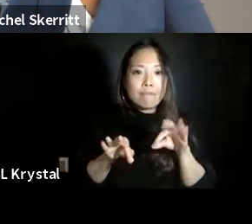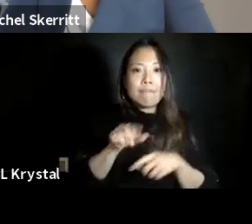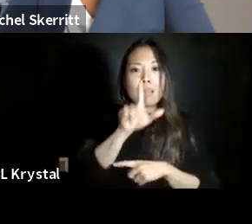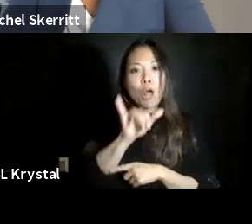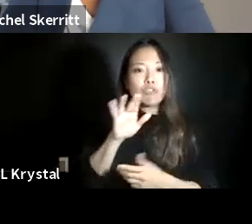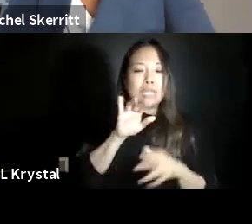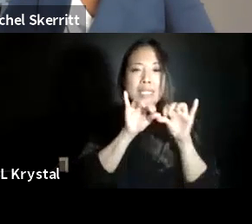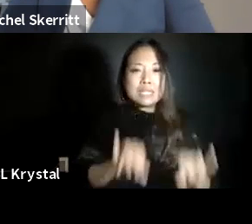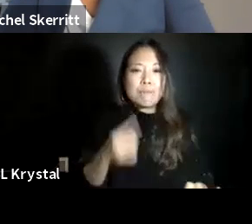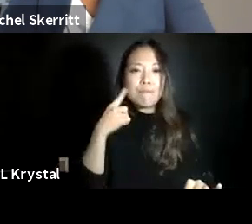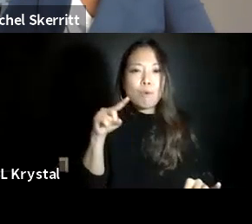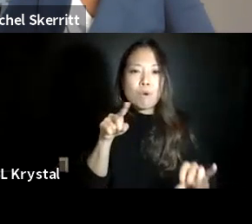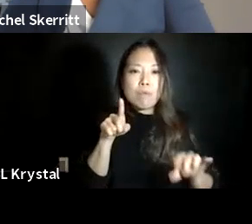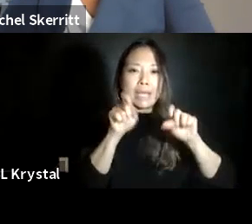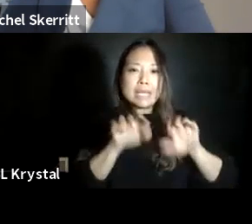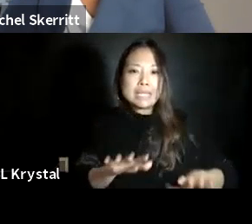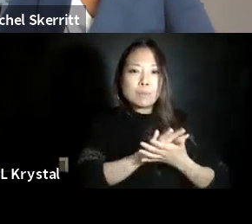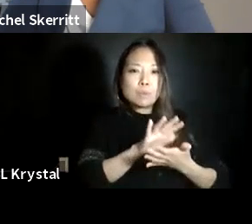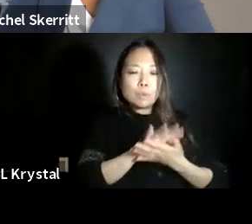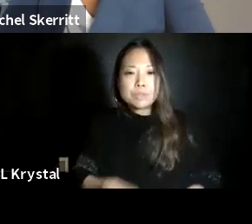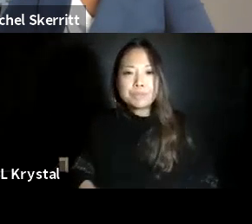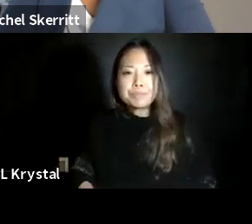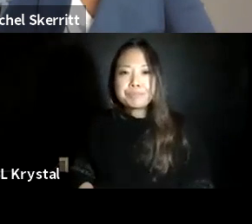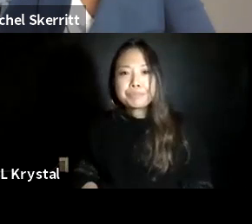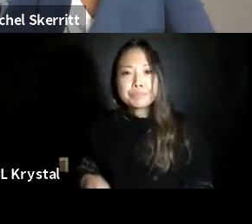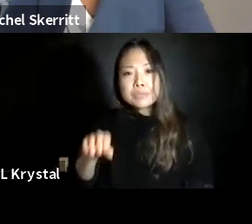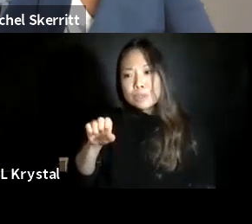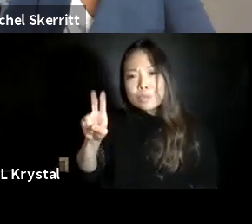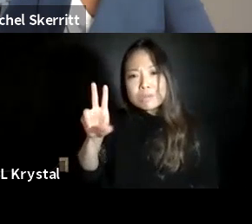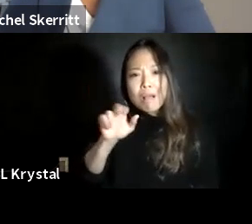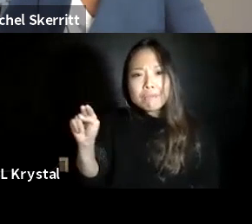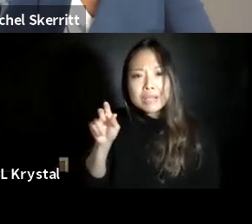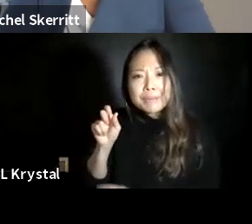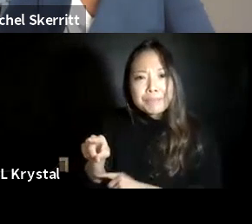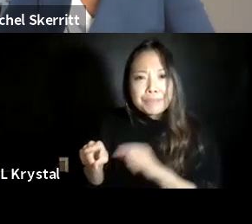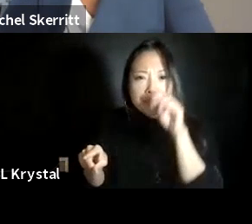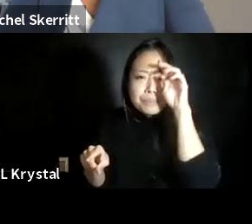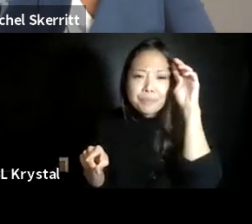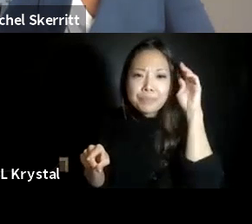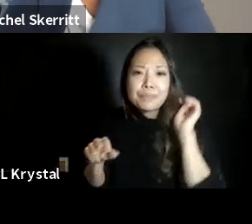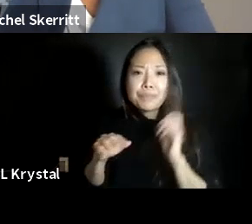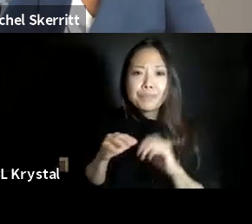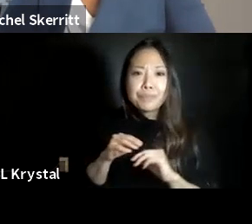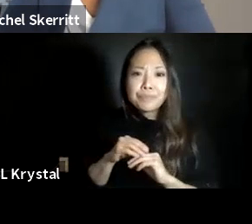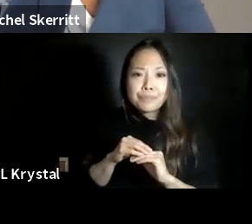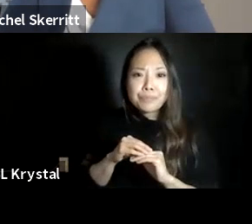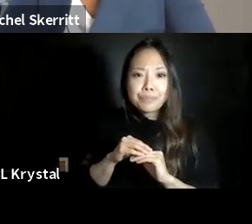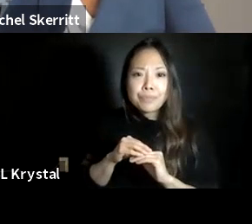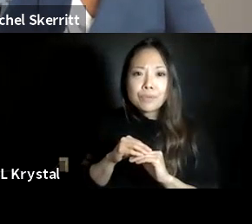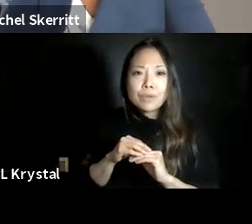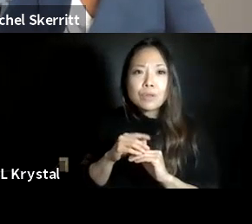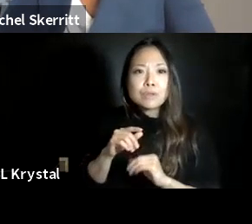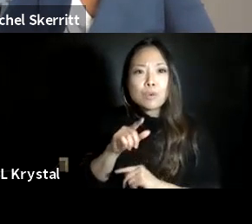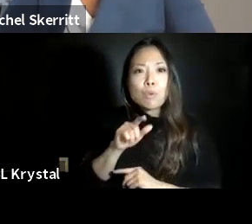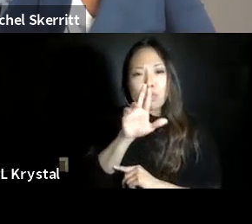schools. So is the lottery is what's what's akin to a lottery is what's used for other seat allocation in the